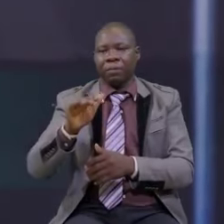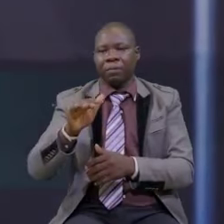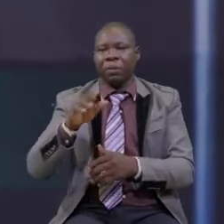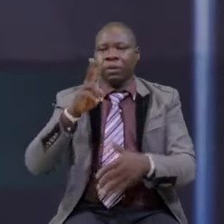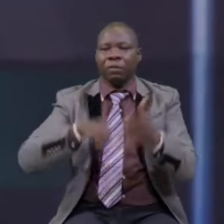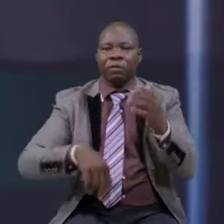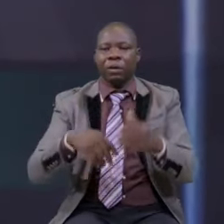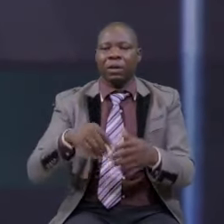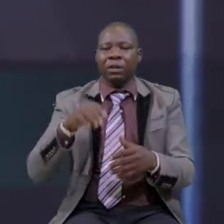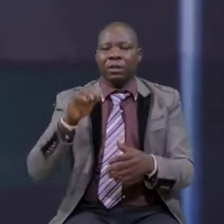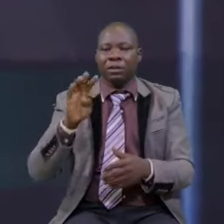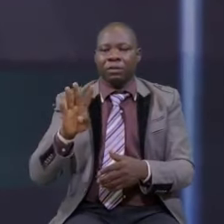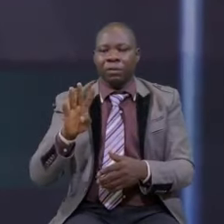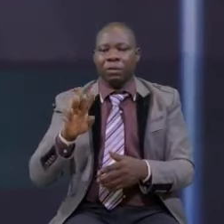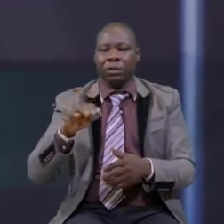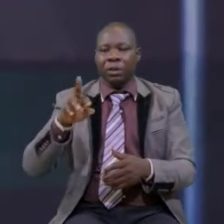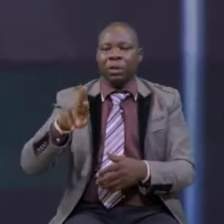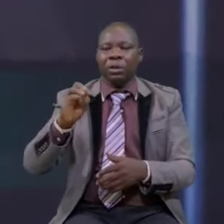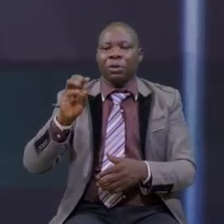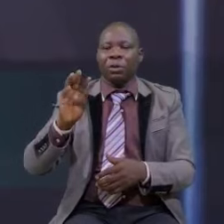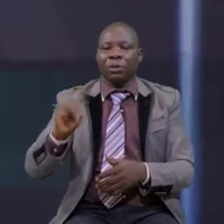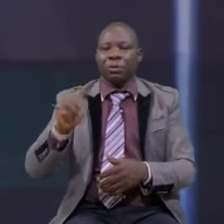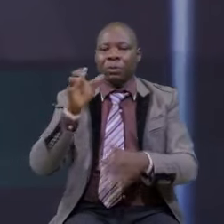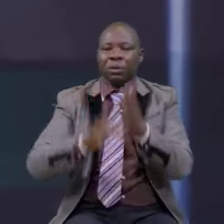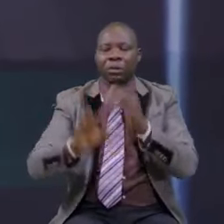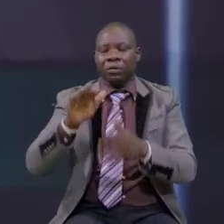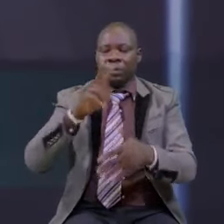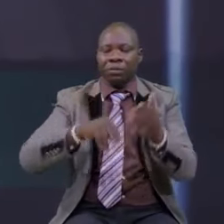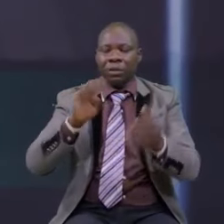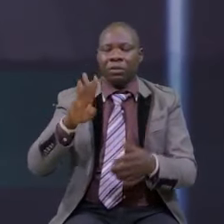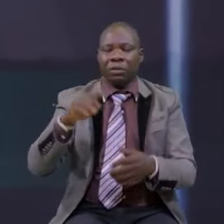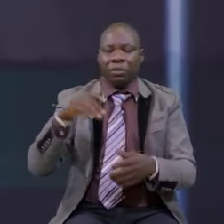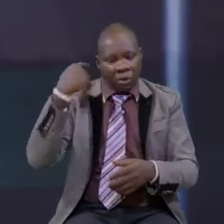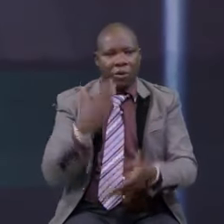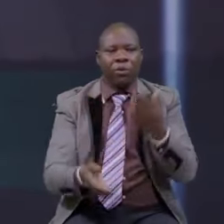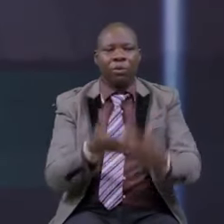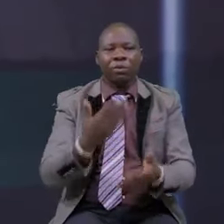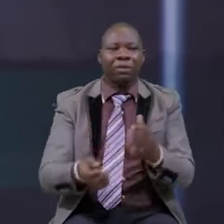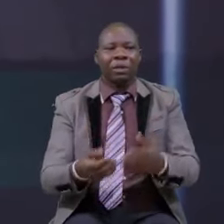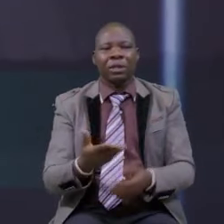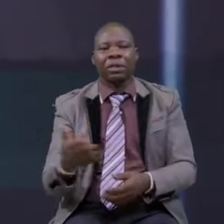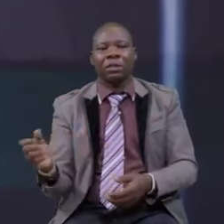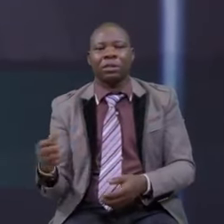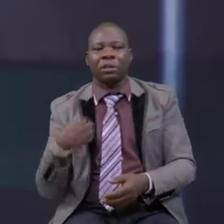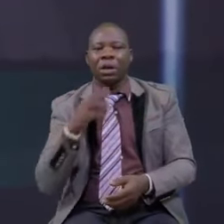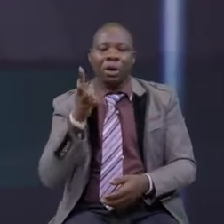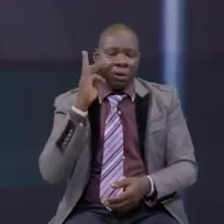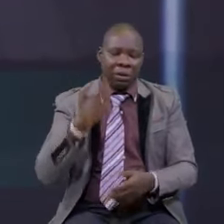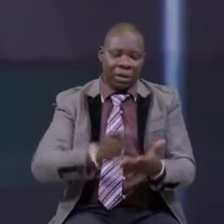verse 4. Romans chapter 15, verse 4. For whatsoever things were